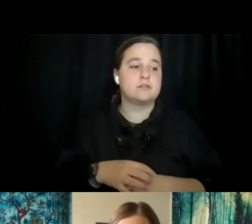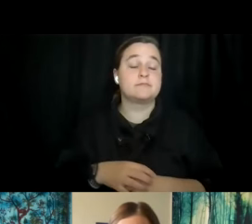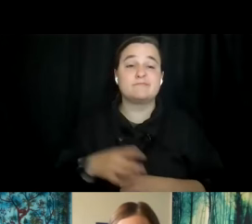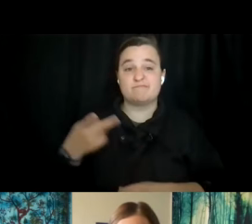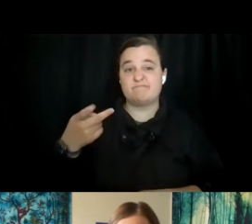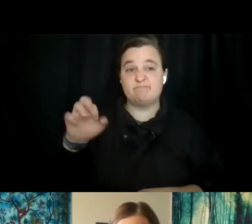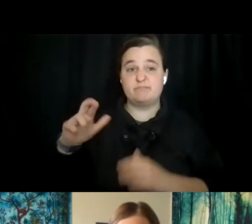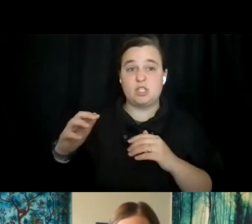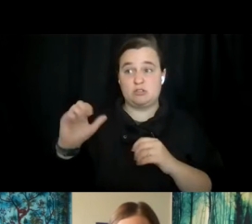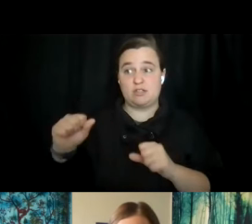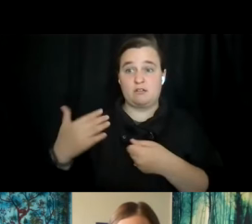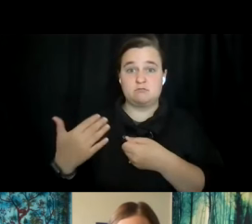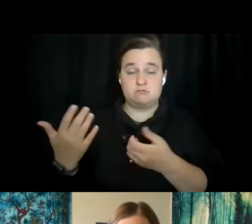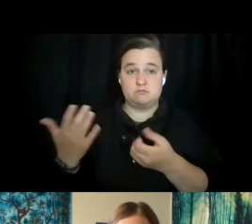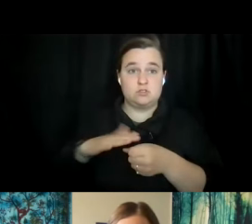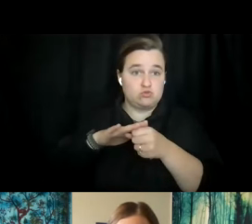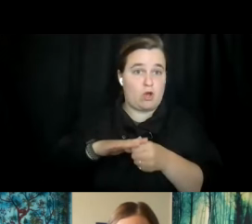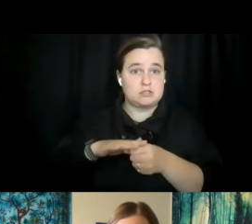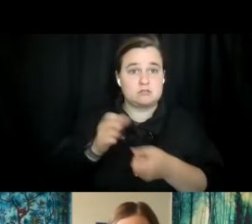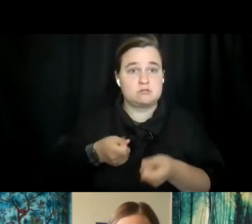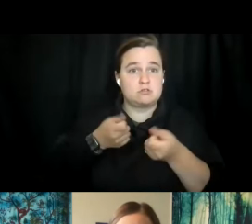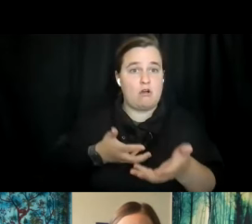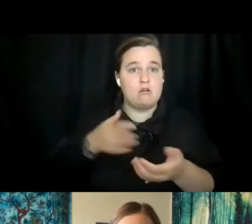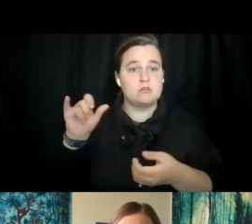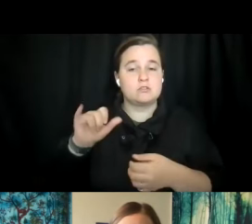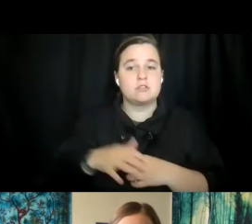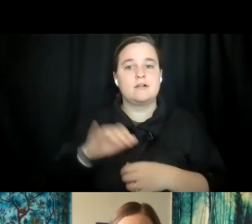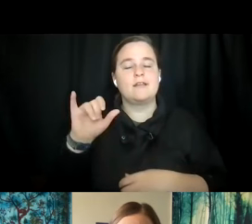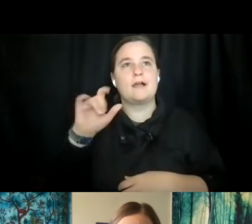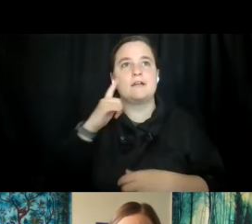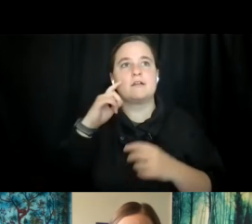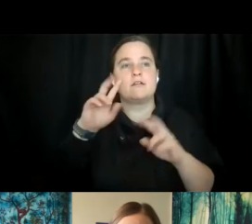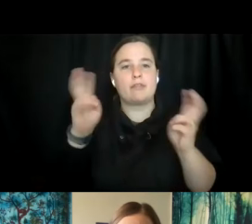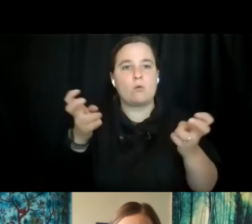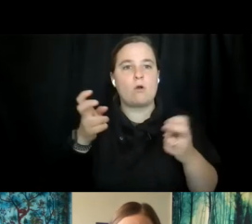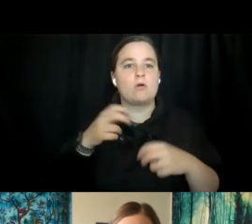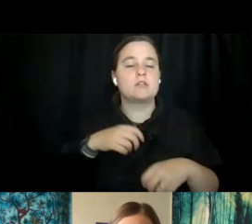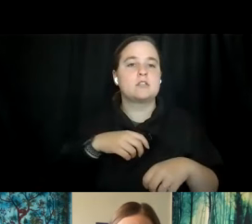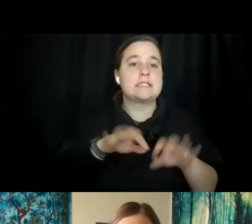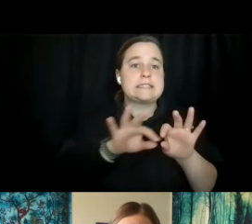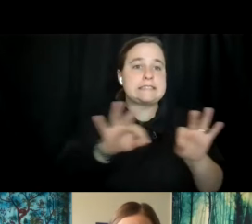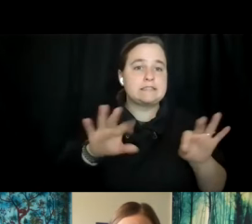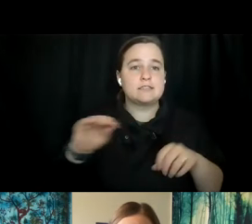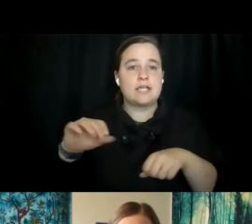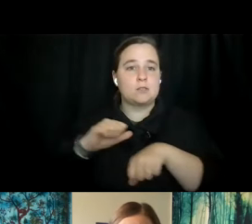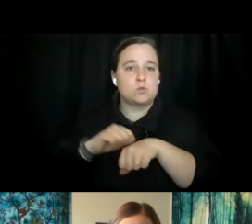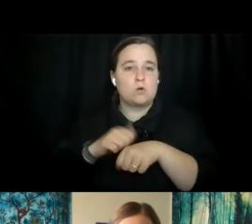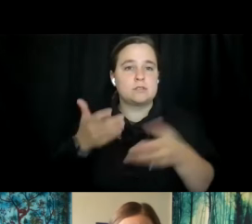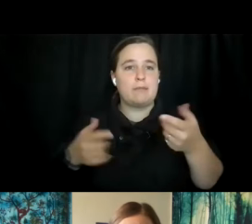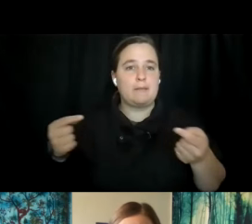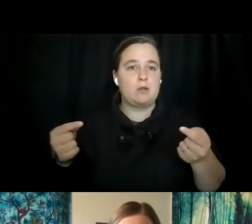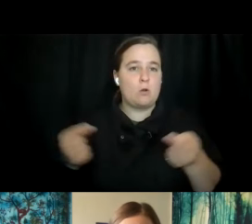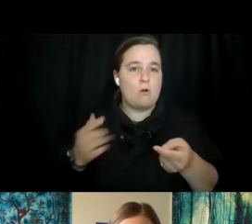be just as distressing as someone else. Like the idea of sticks and stones break my bones, but words may never hurt me, like that playground